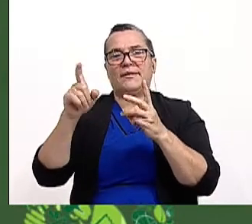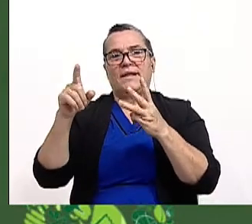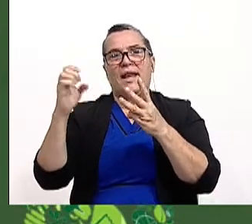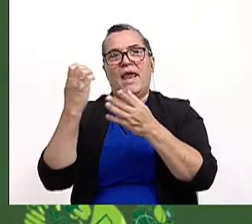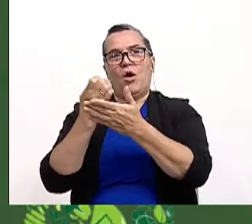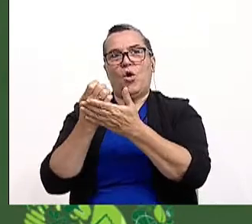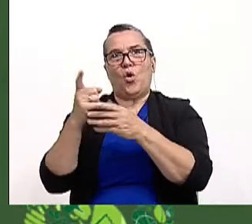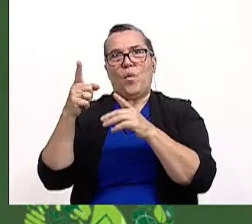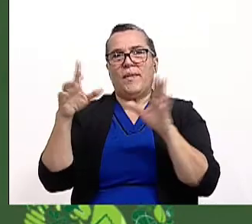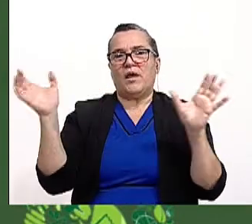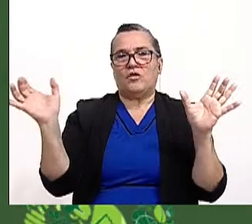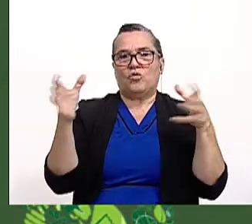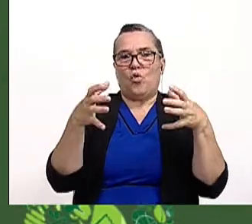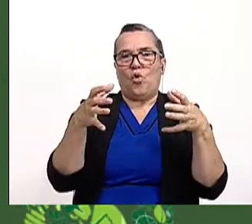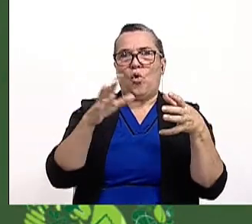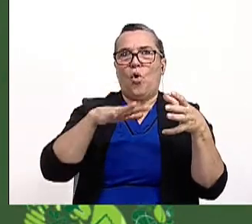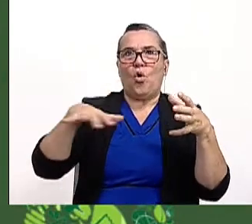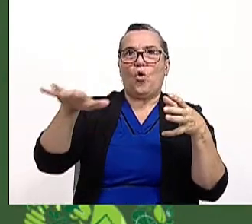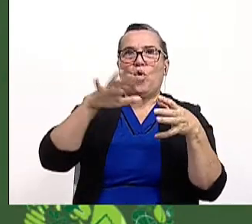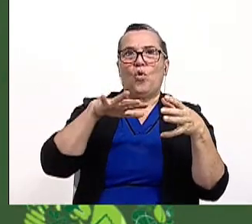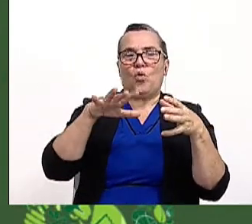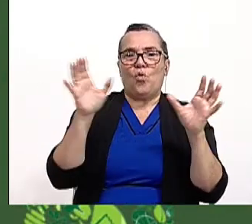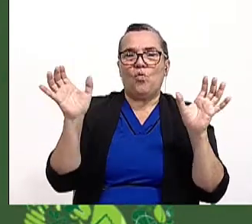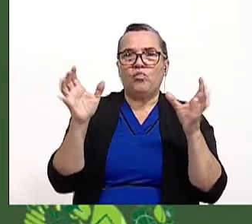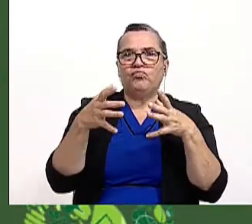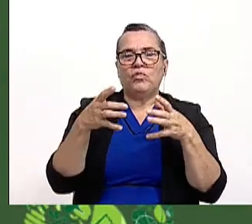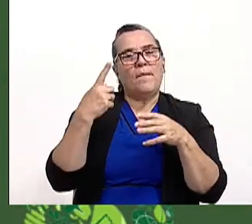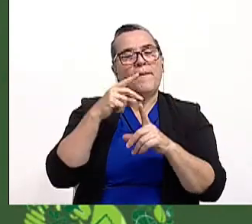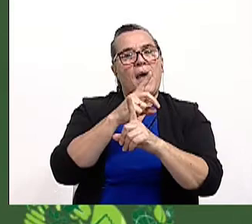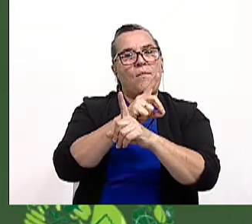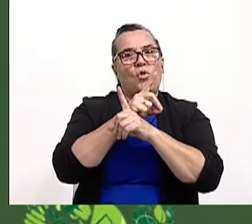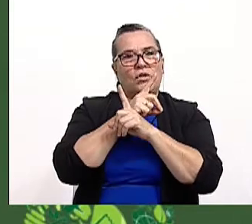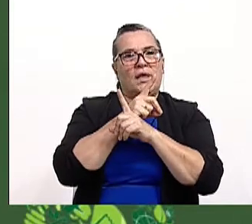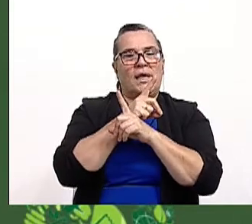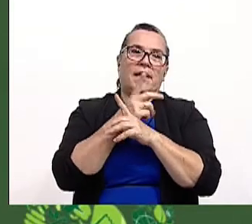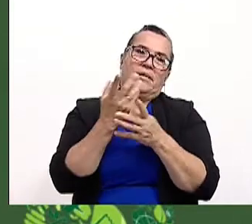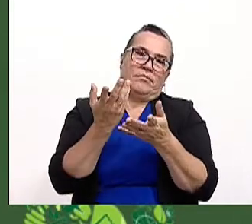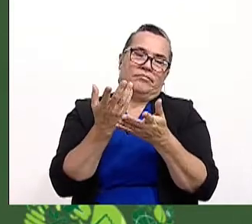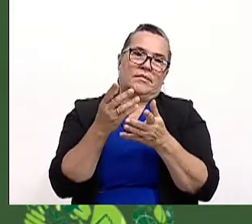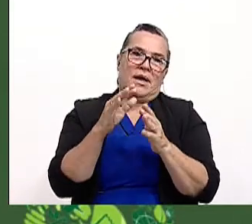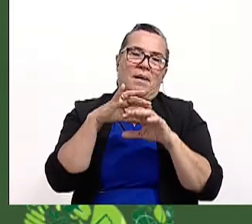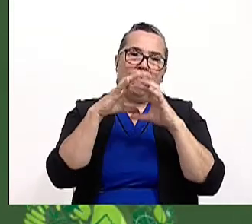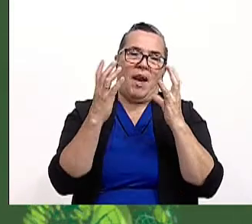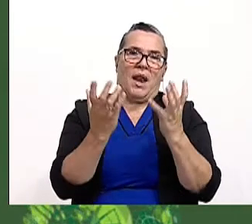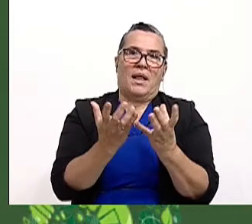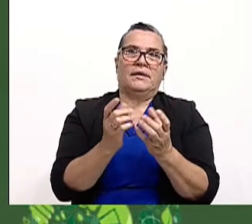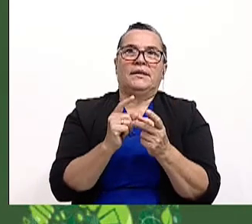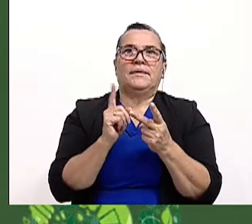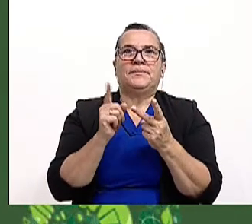go together in order to have to protect the planet.